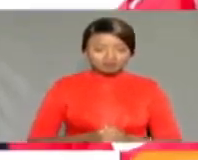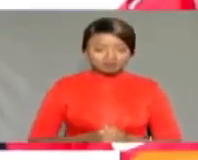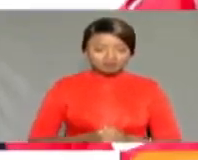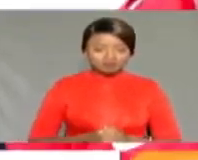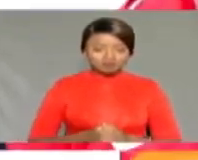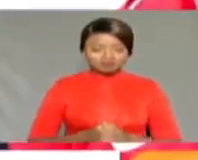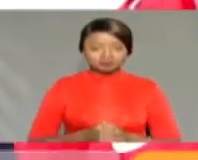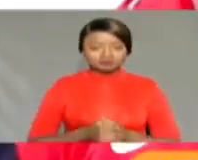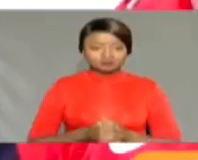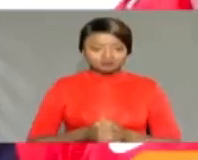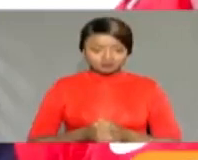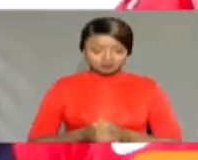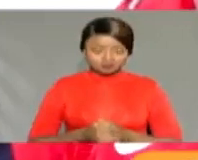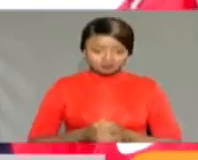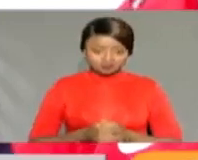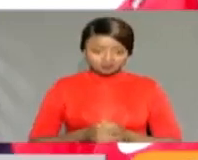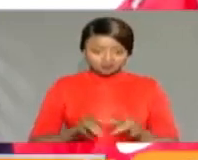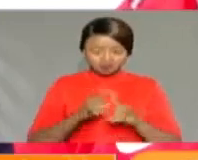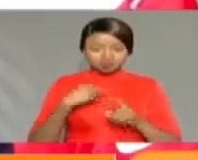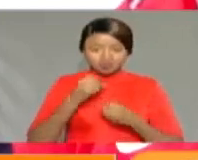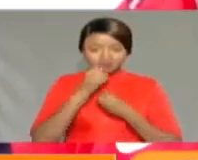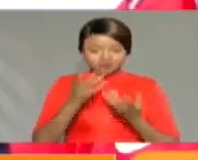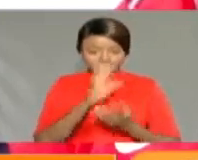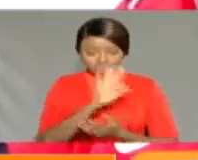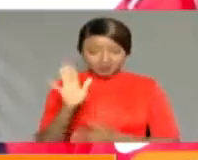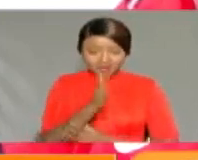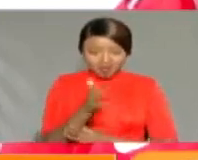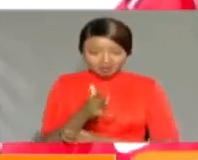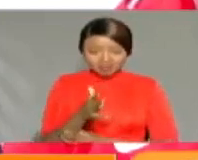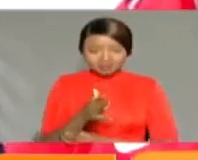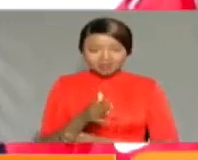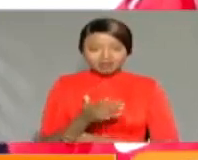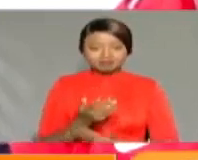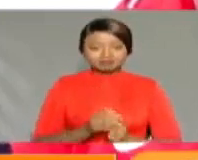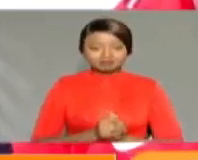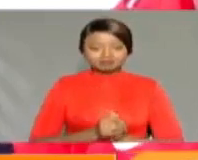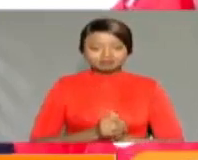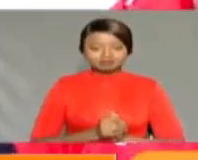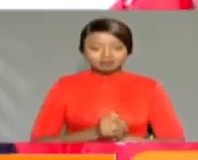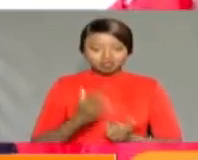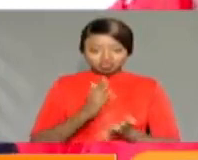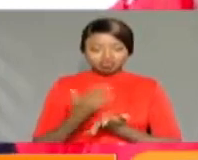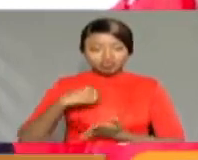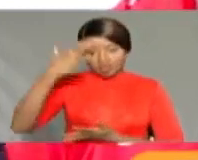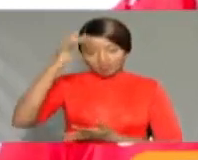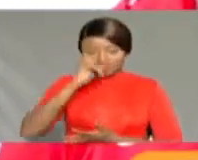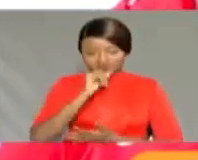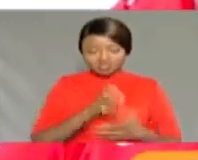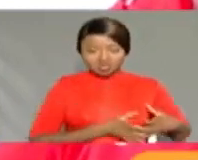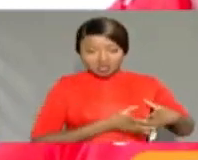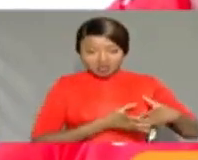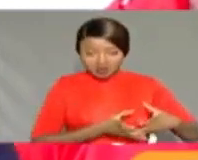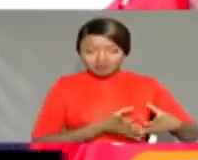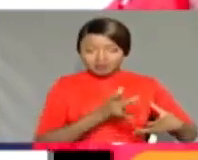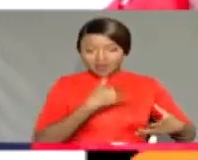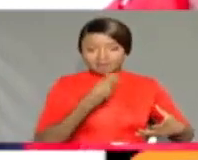To the Ambassador Kaberia, who is the administrator of the sports fund, we are aware that rugby